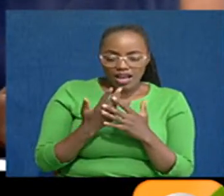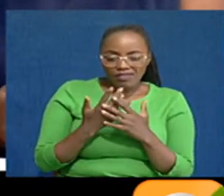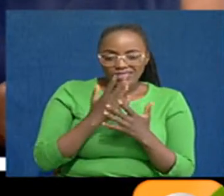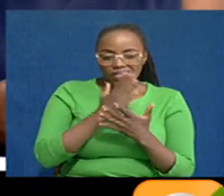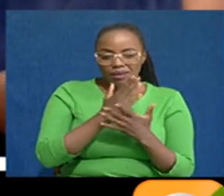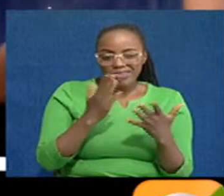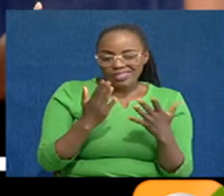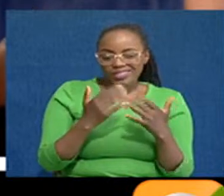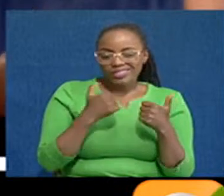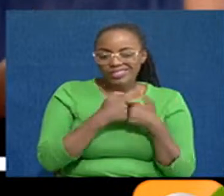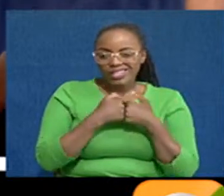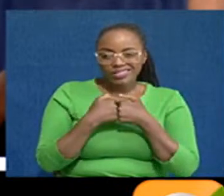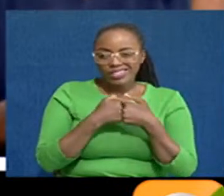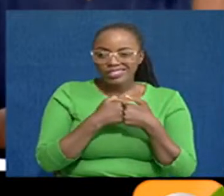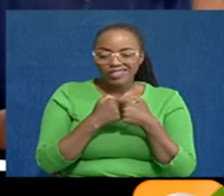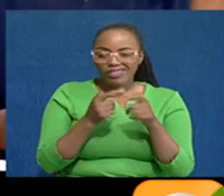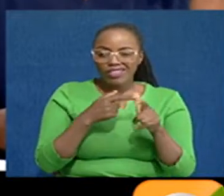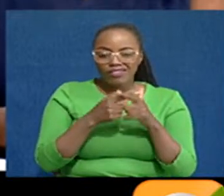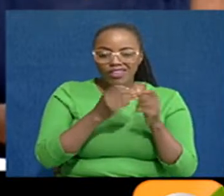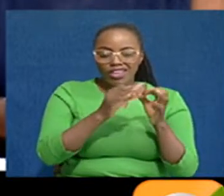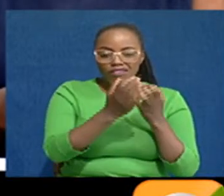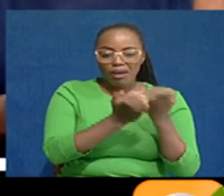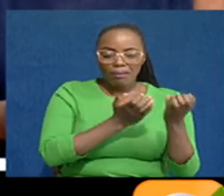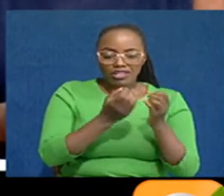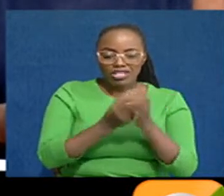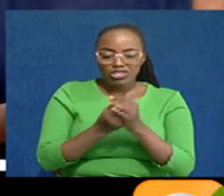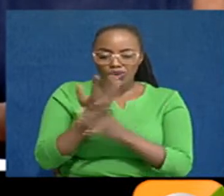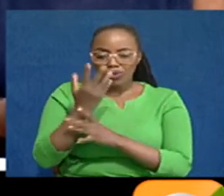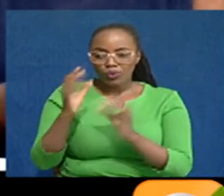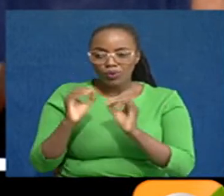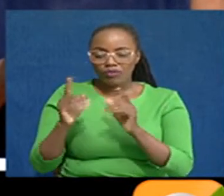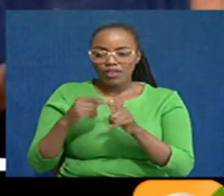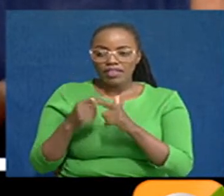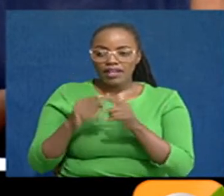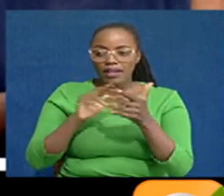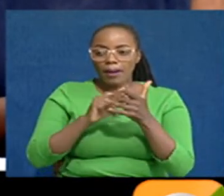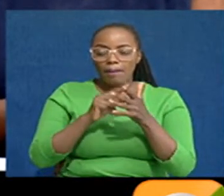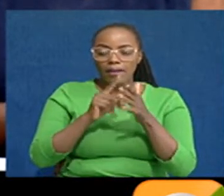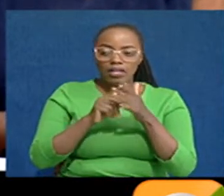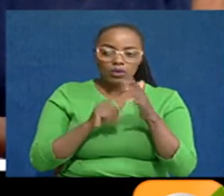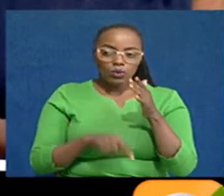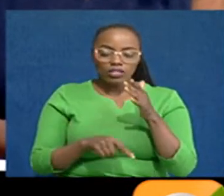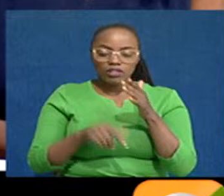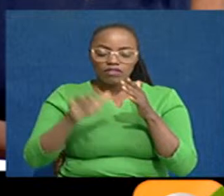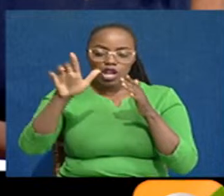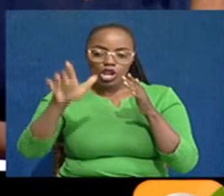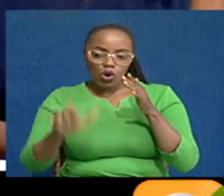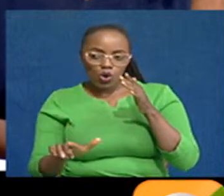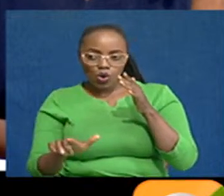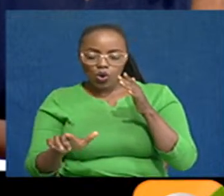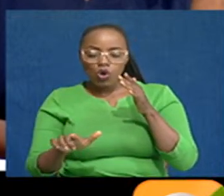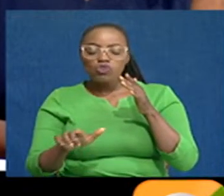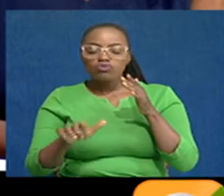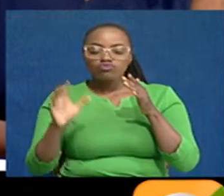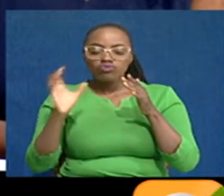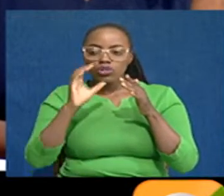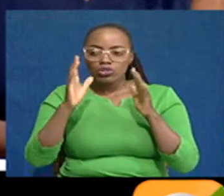egg. If business is not growing, then it also means that there's low